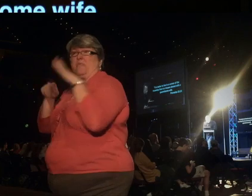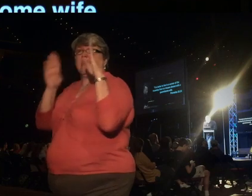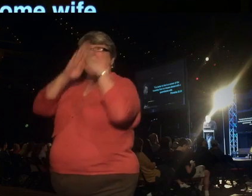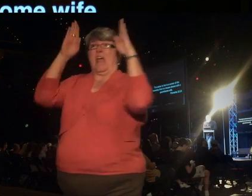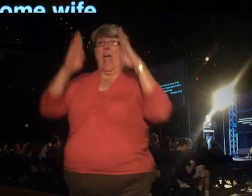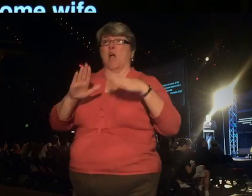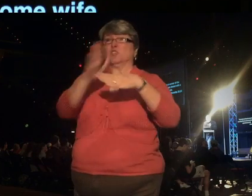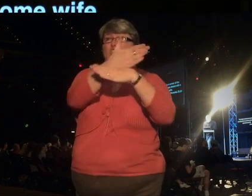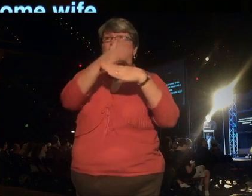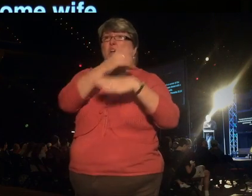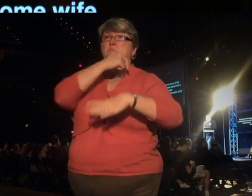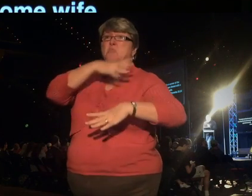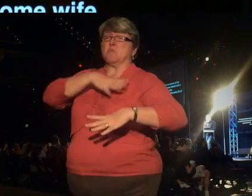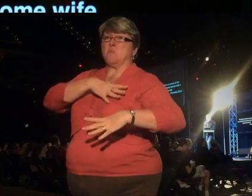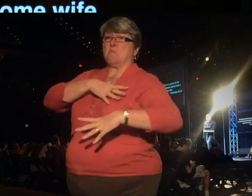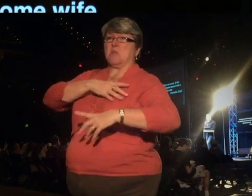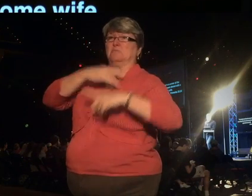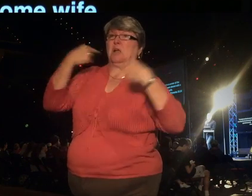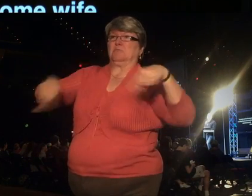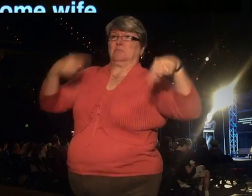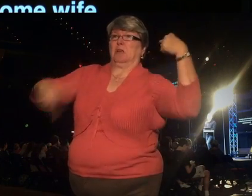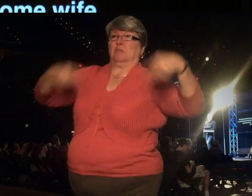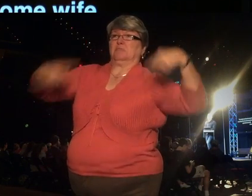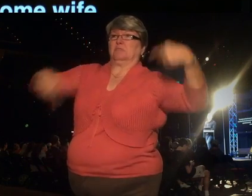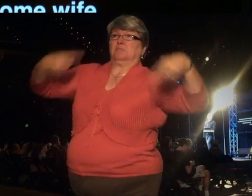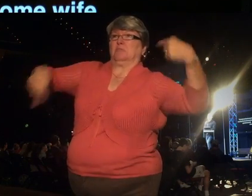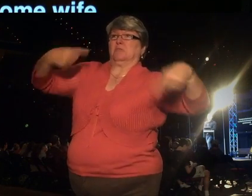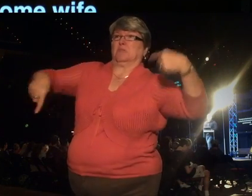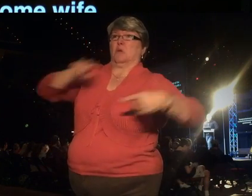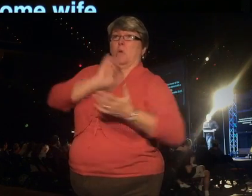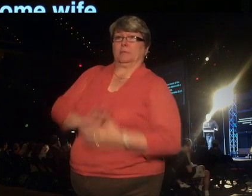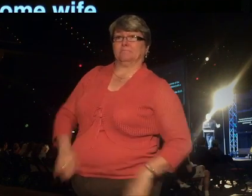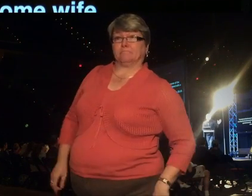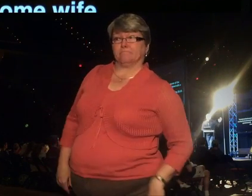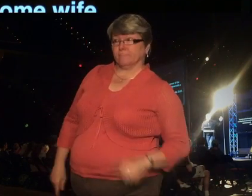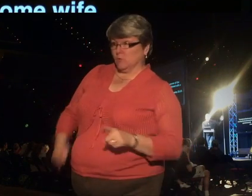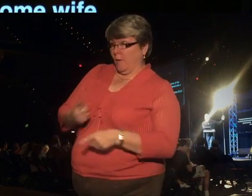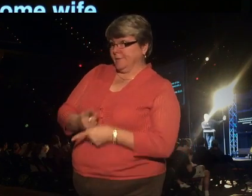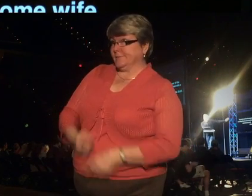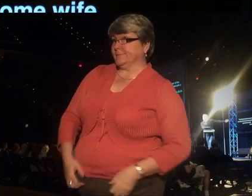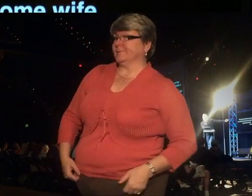in a house shared with a contentious or quarrelsome woman, right?